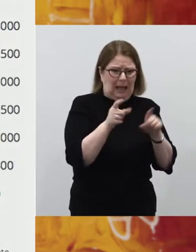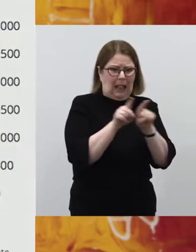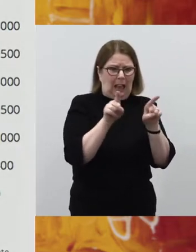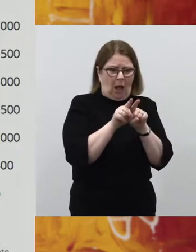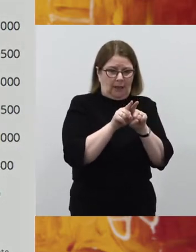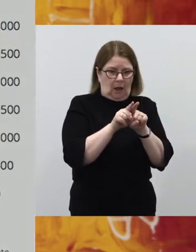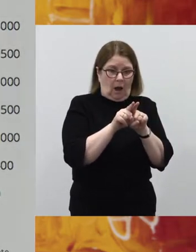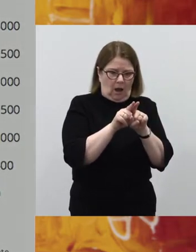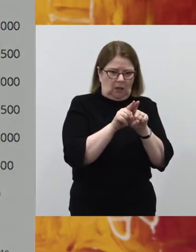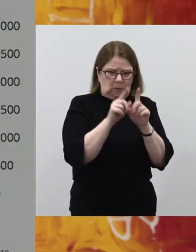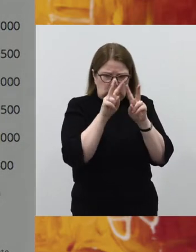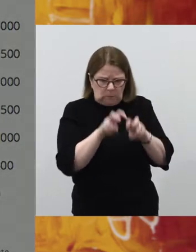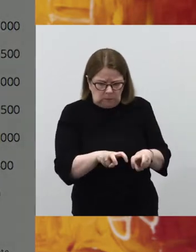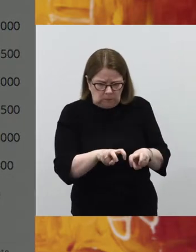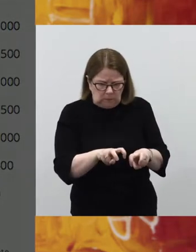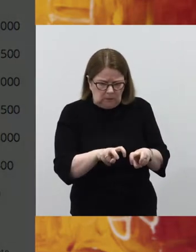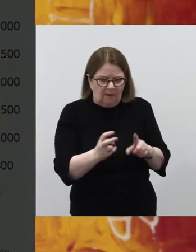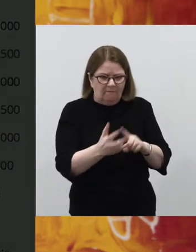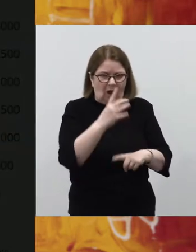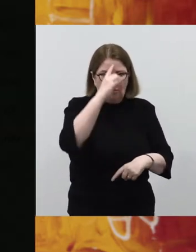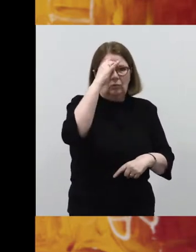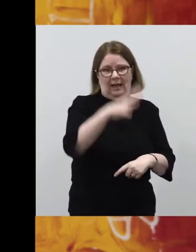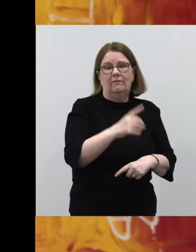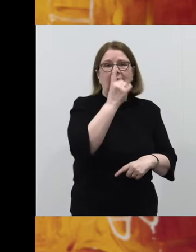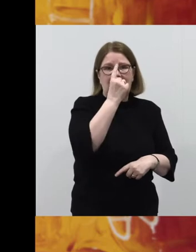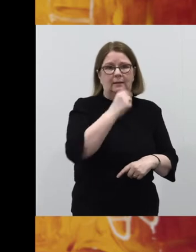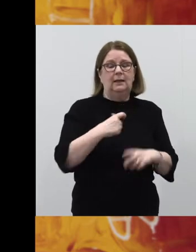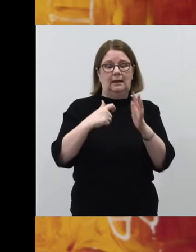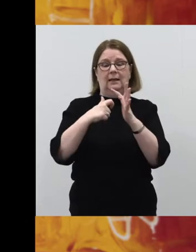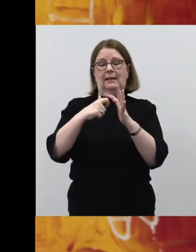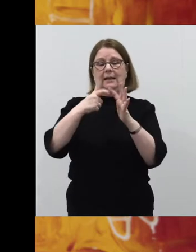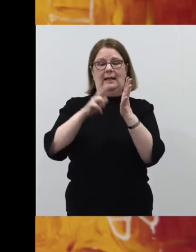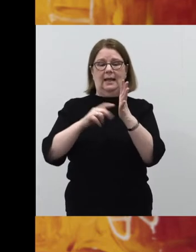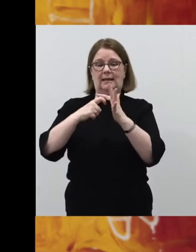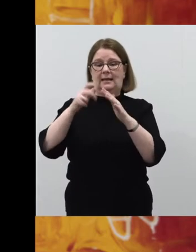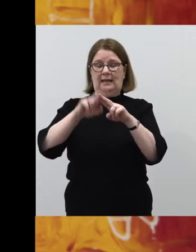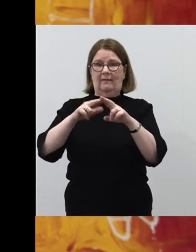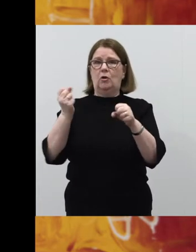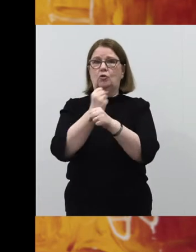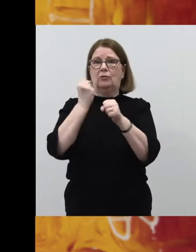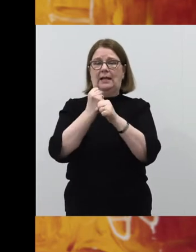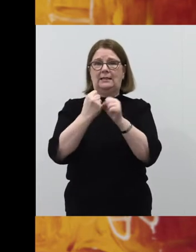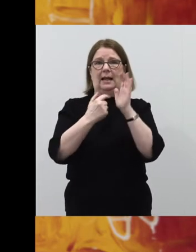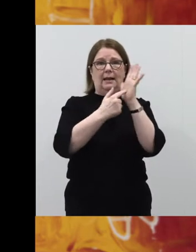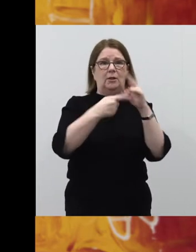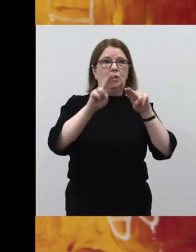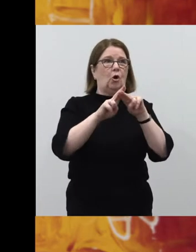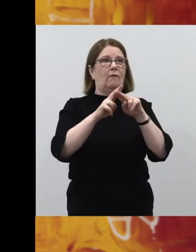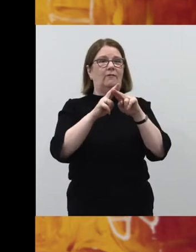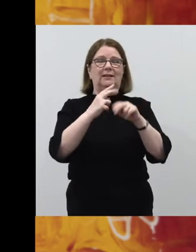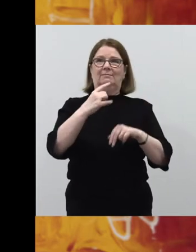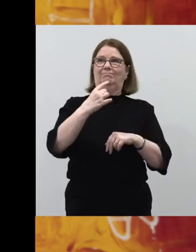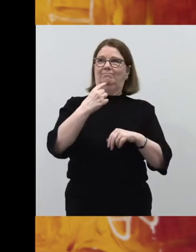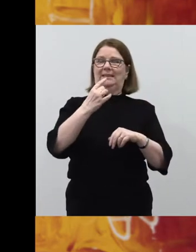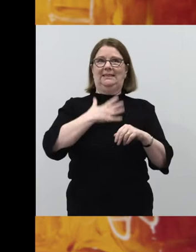As I stated at the beginning of this lecture, I'm not a psychologist nor an art therapist, but this information is extremely distressing.